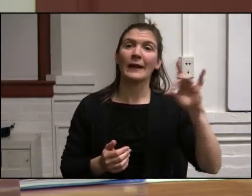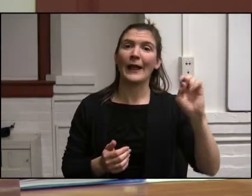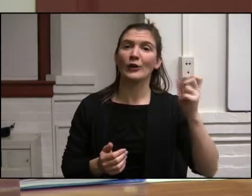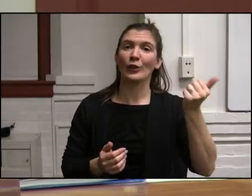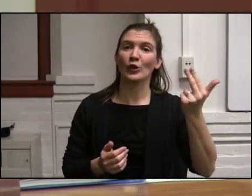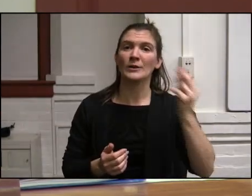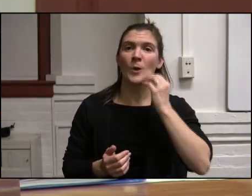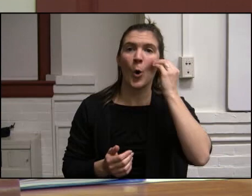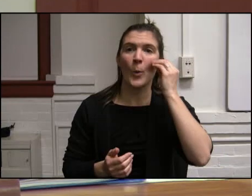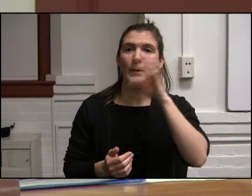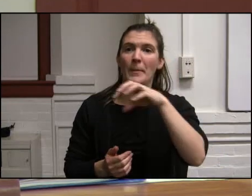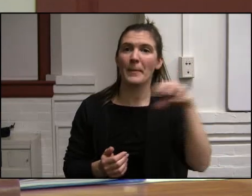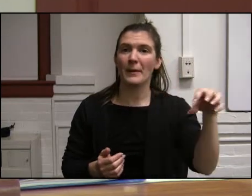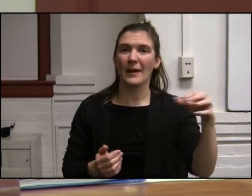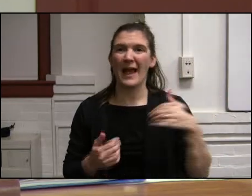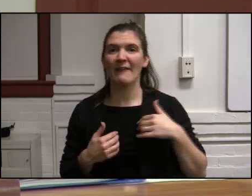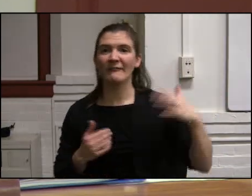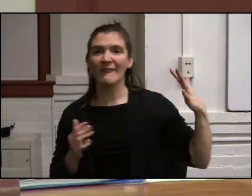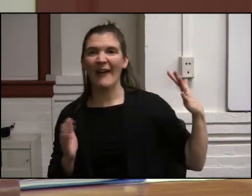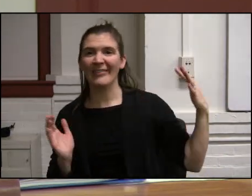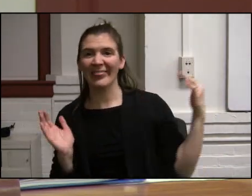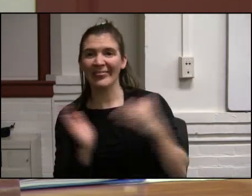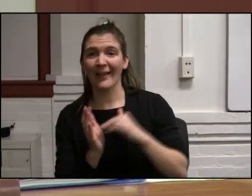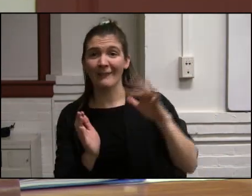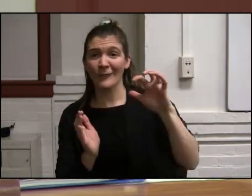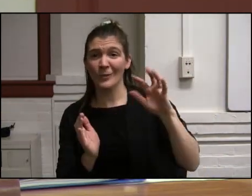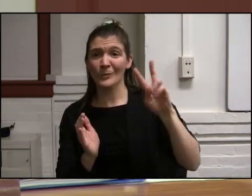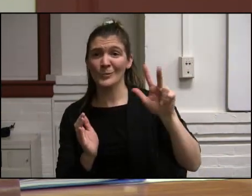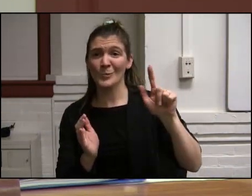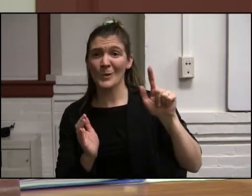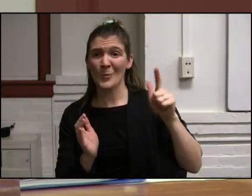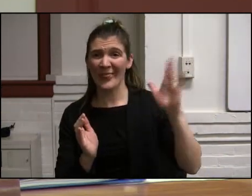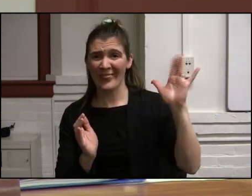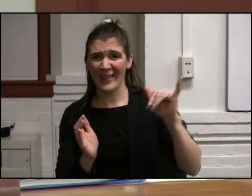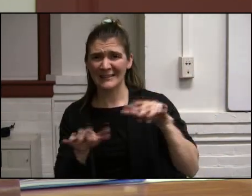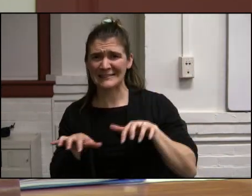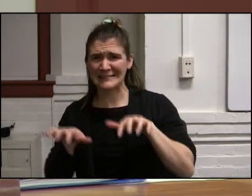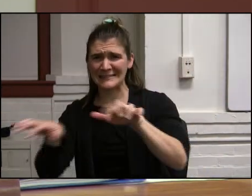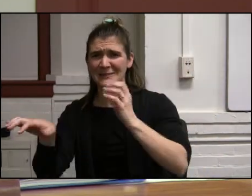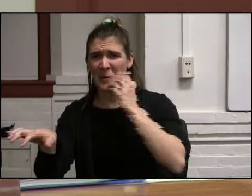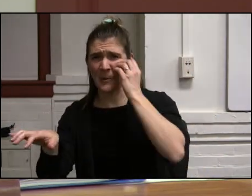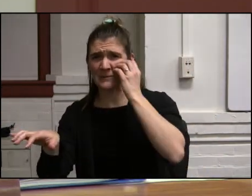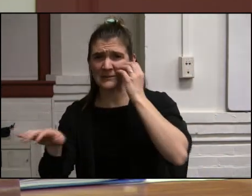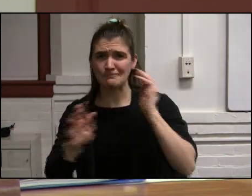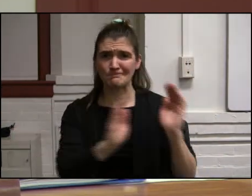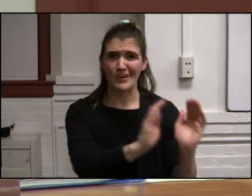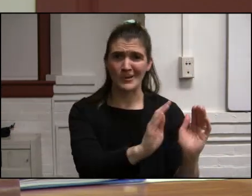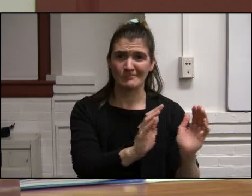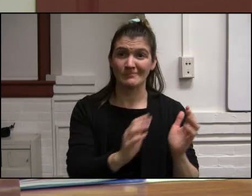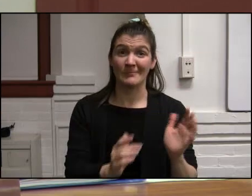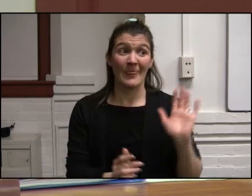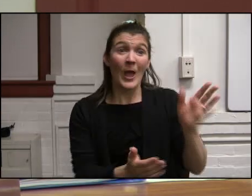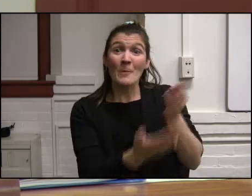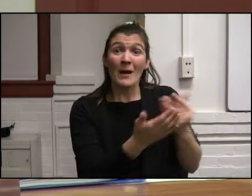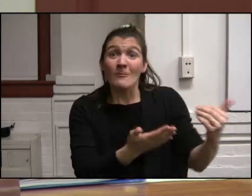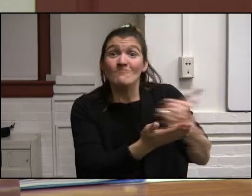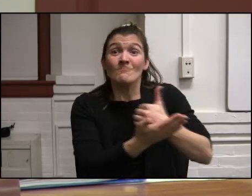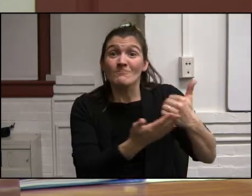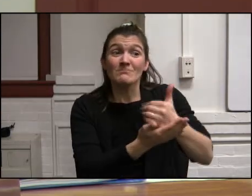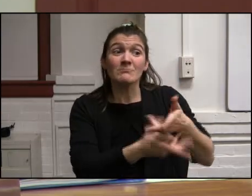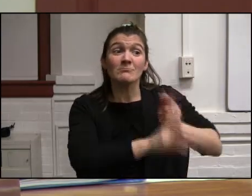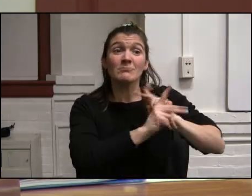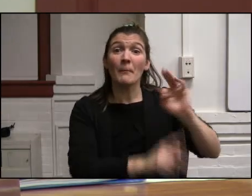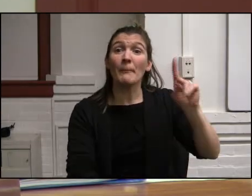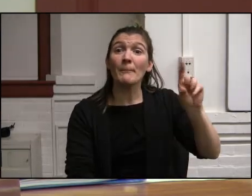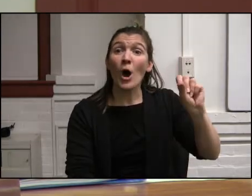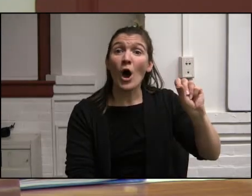813 households. We have 5,421. The amount of money that they raised in bonds for